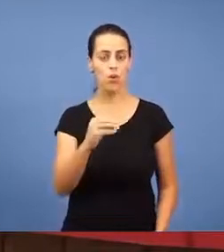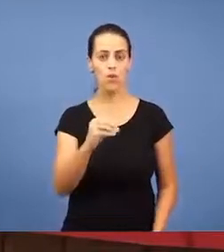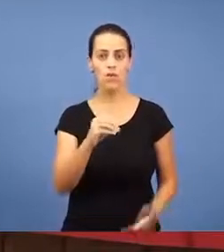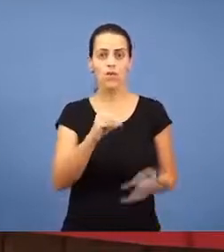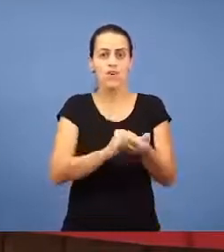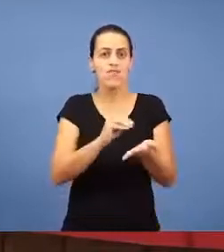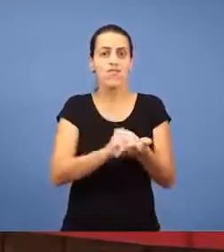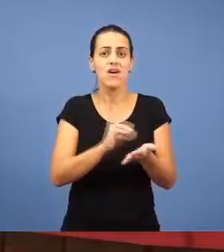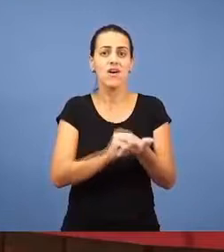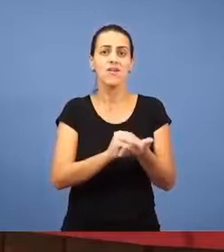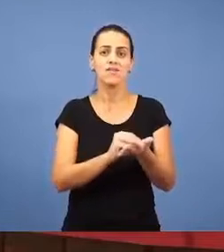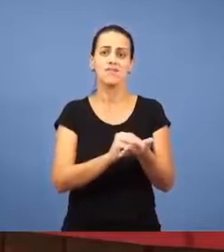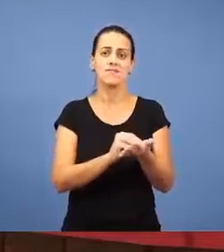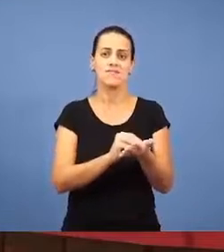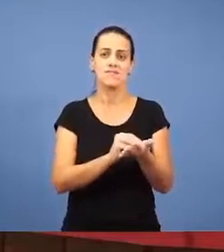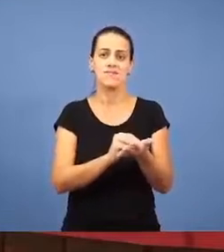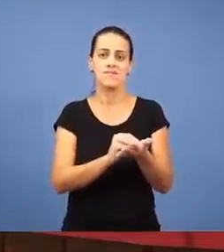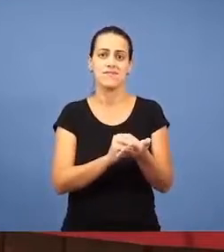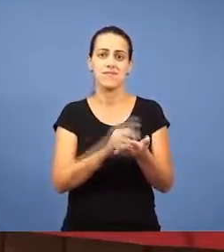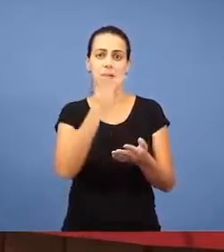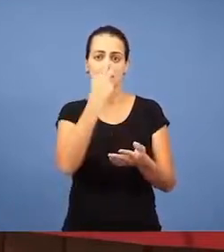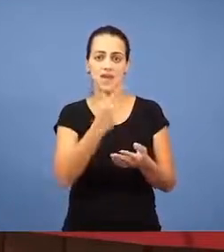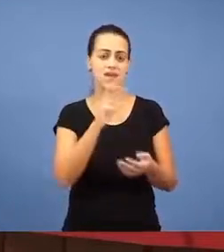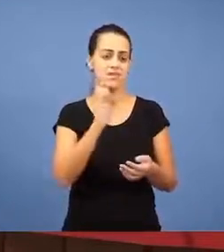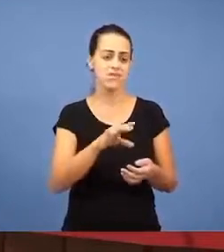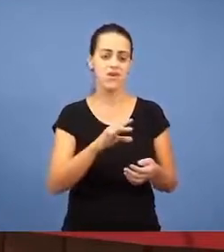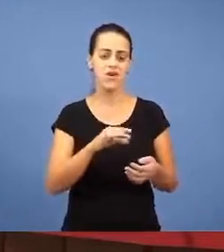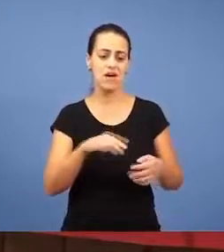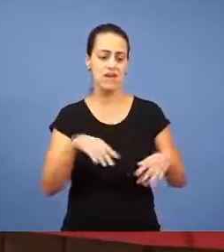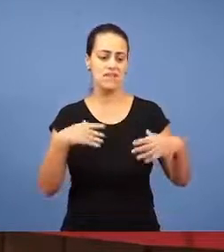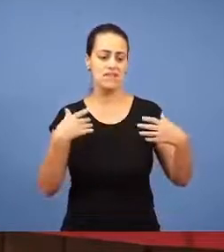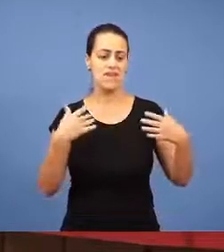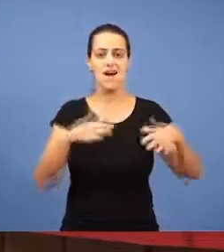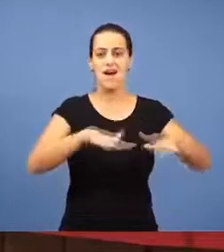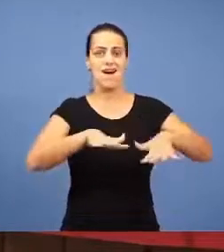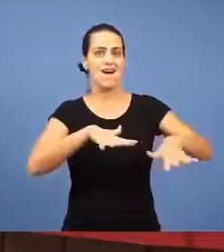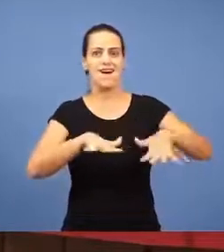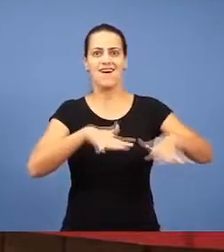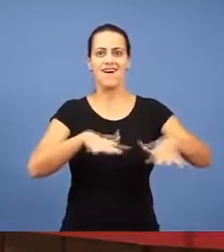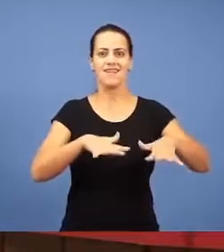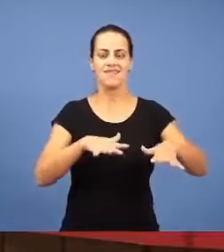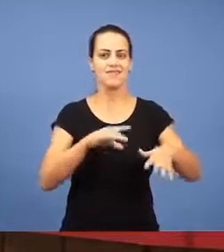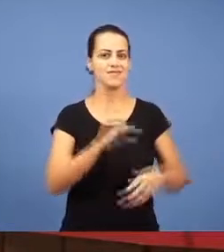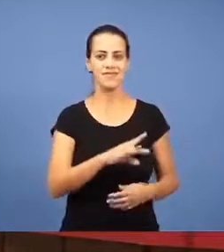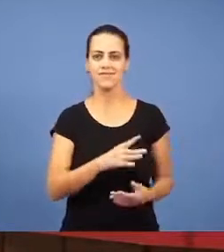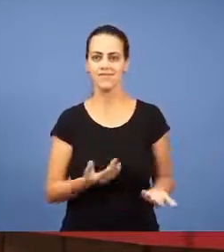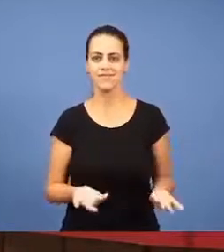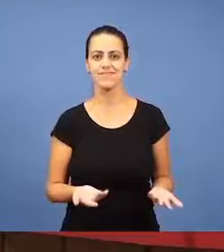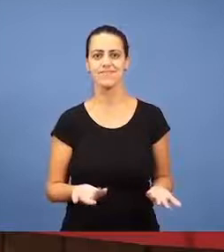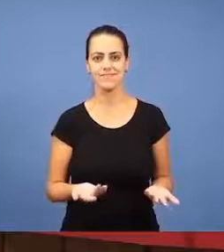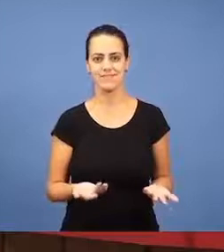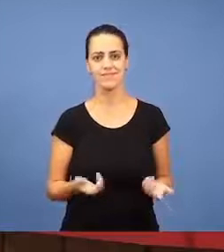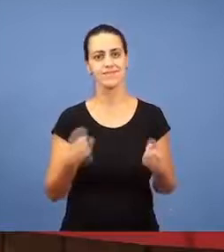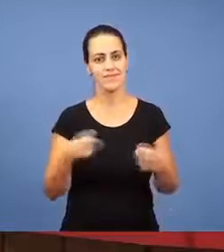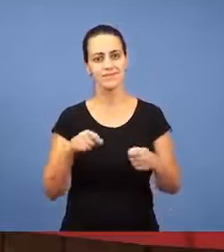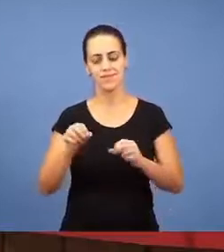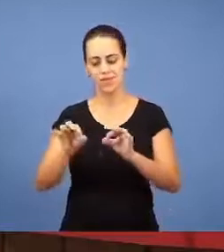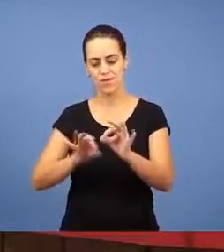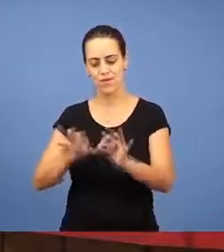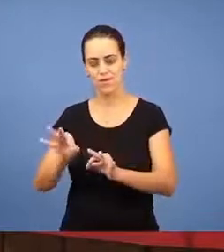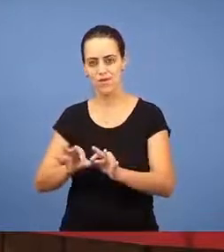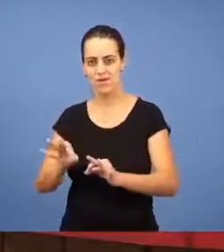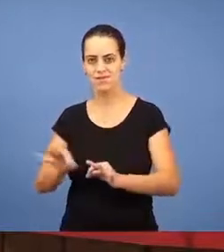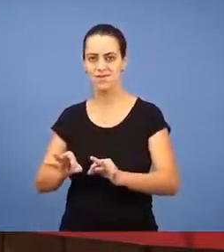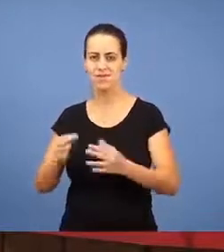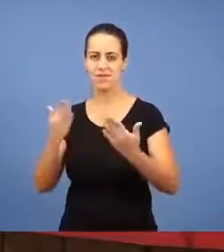just like them. And we thought that was the right way to do it. But there was a need for organize. So